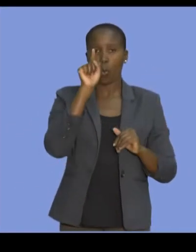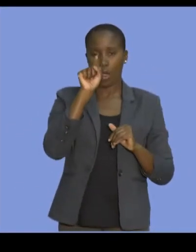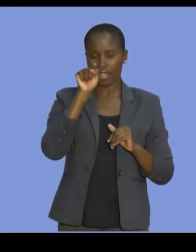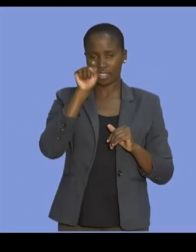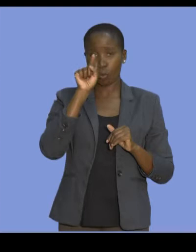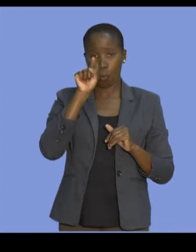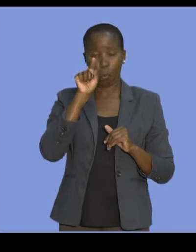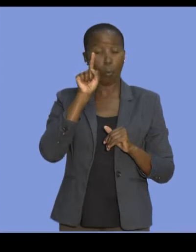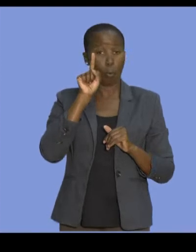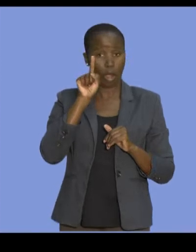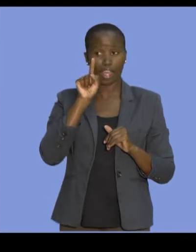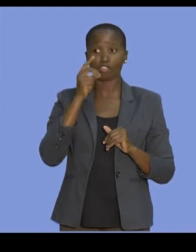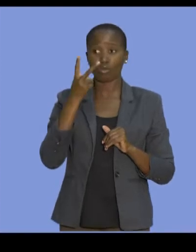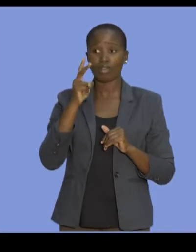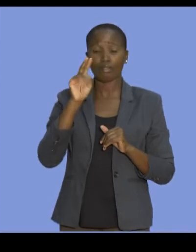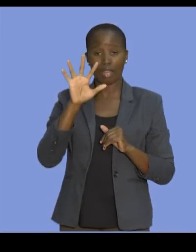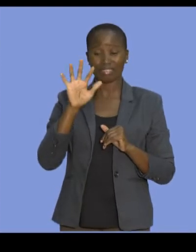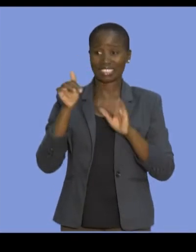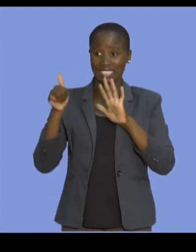125.6 minus